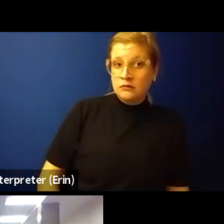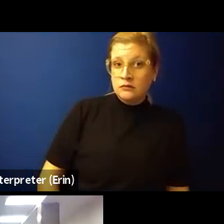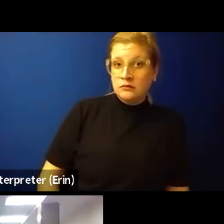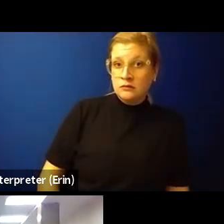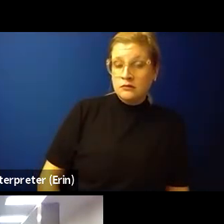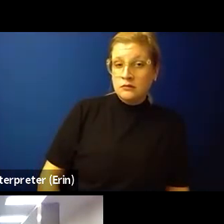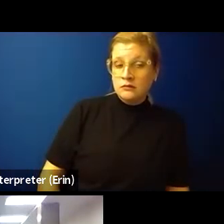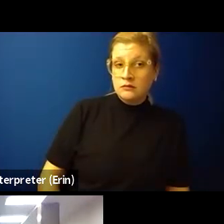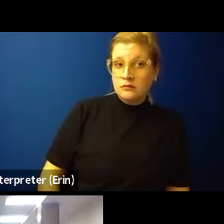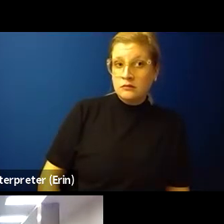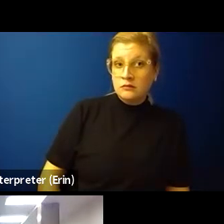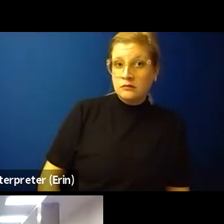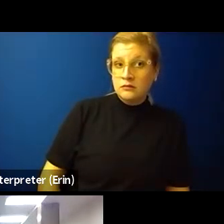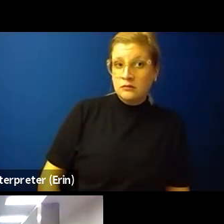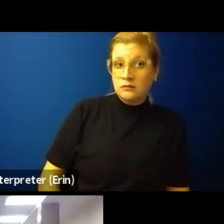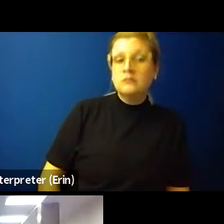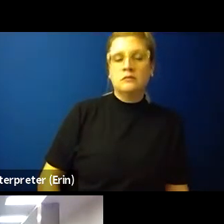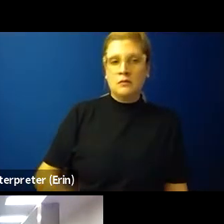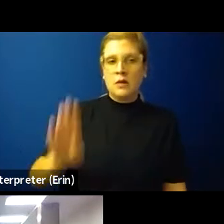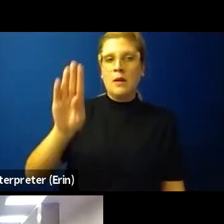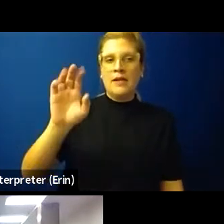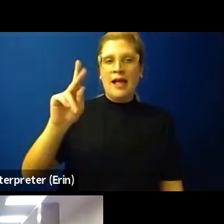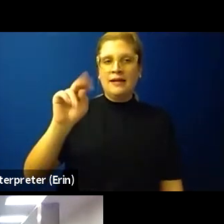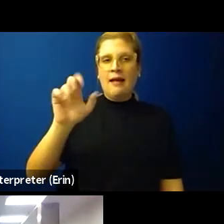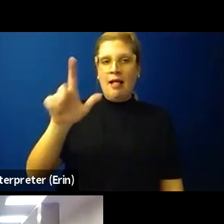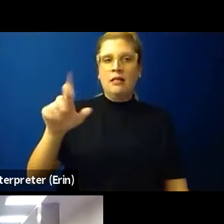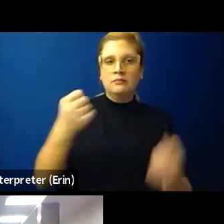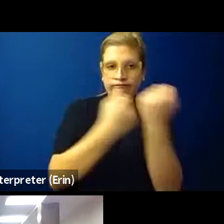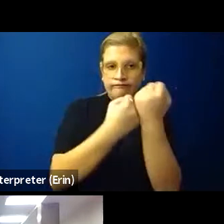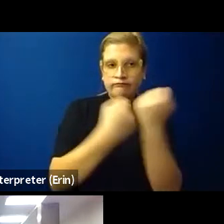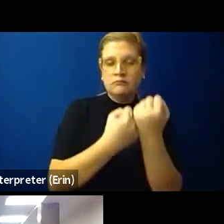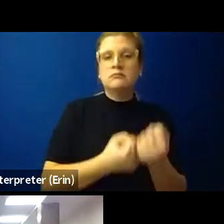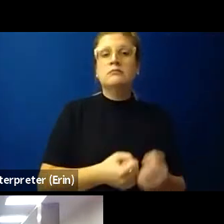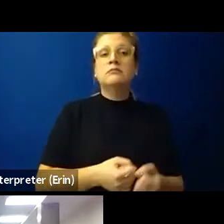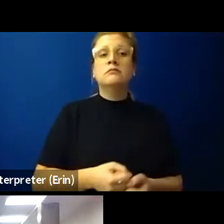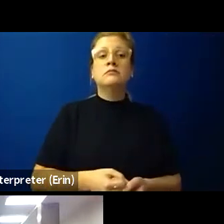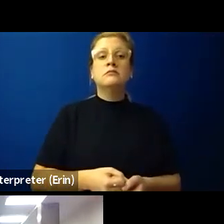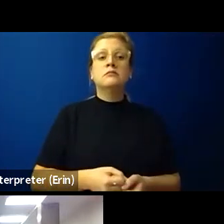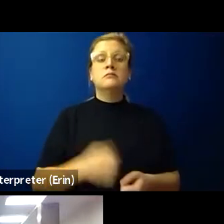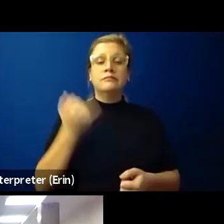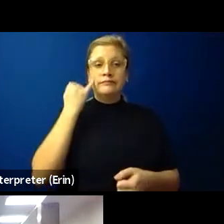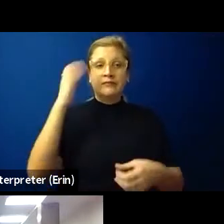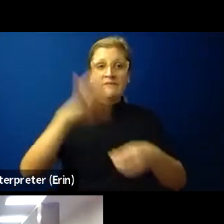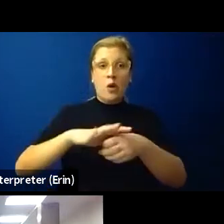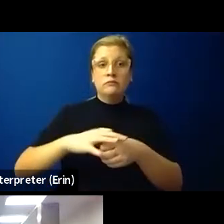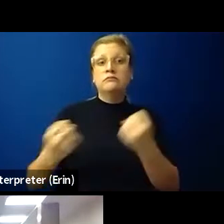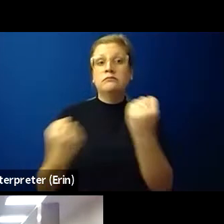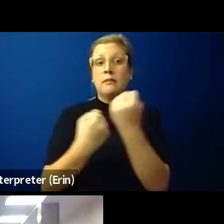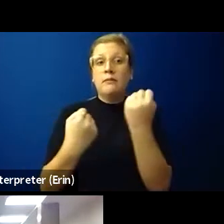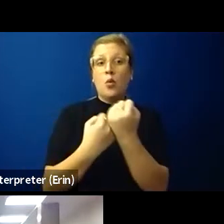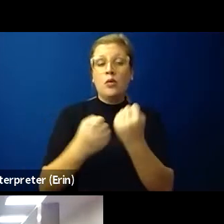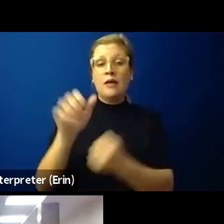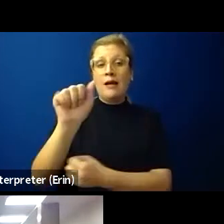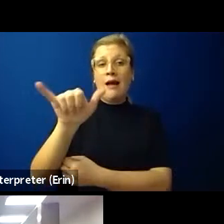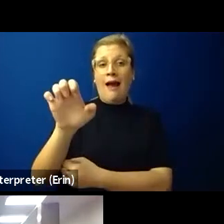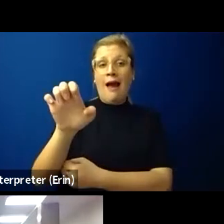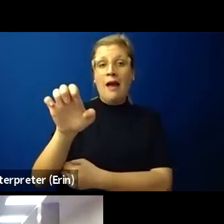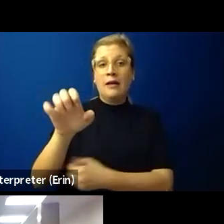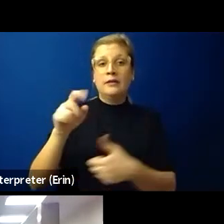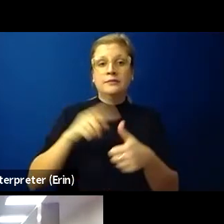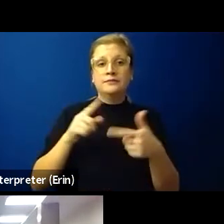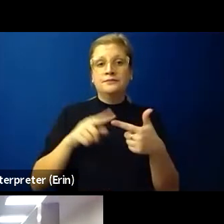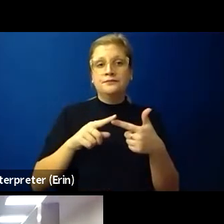Second. Second by Commissioner Blacknell. All those in favor signify by saying aye. Aye.